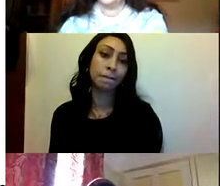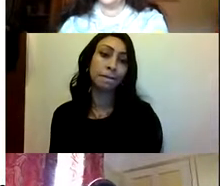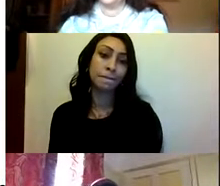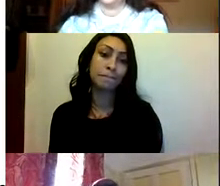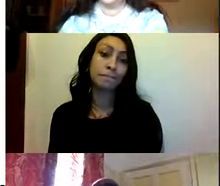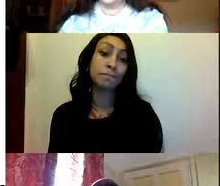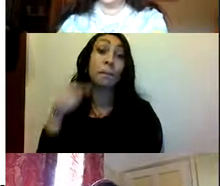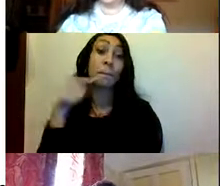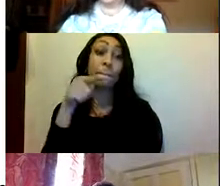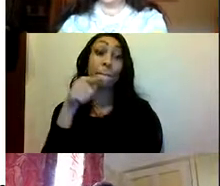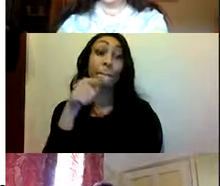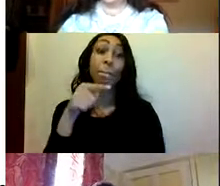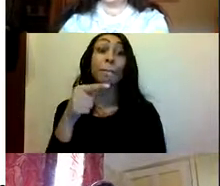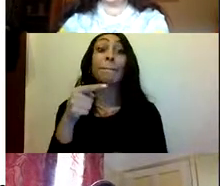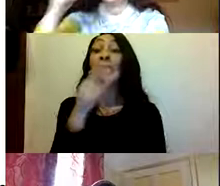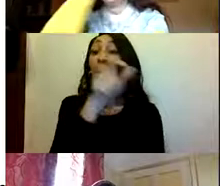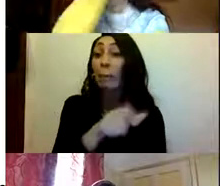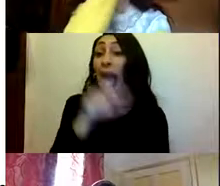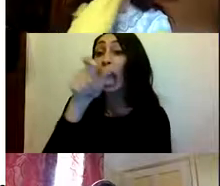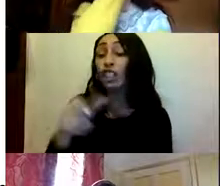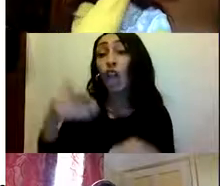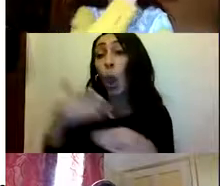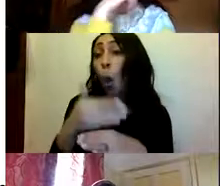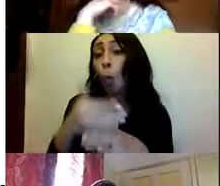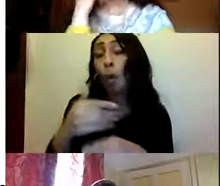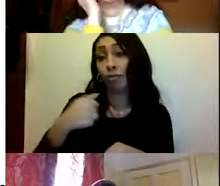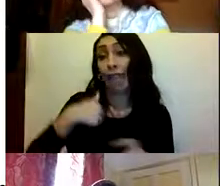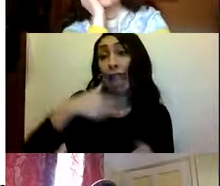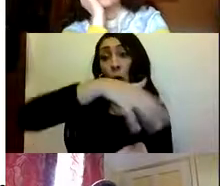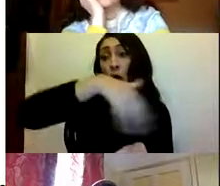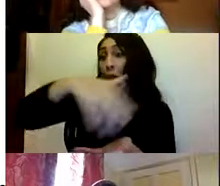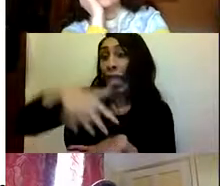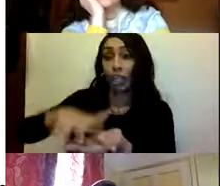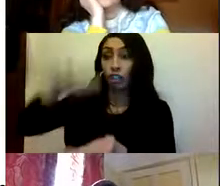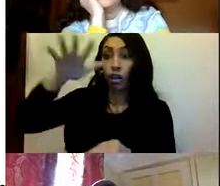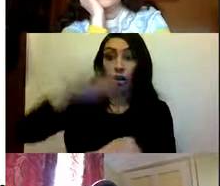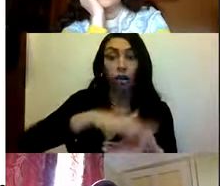In terms of patient work in our collection, we've got quite an interesting